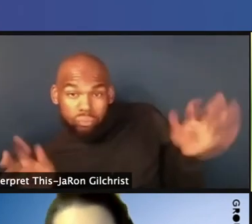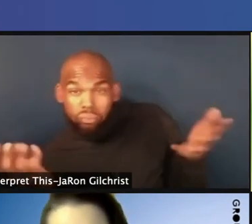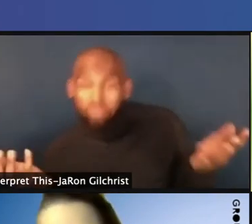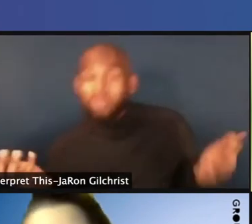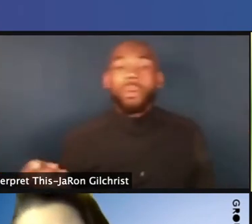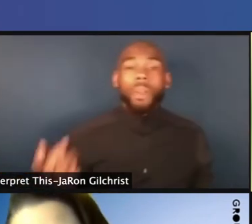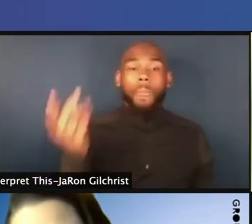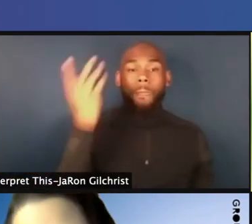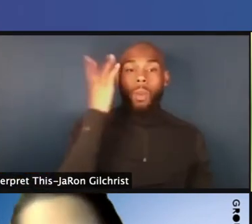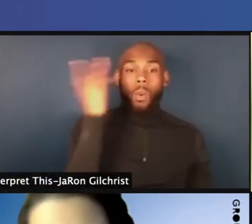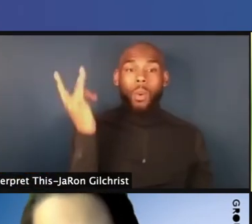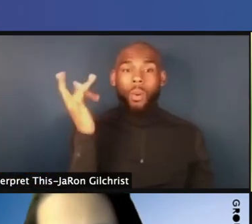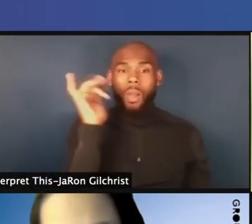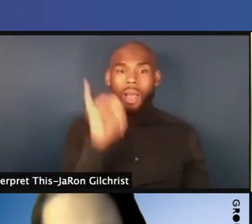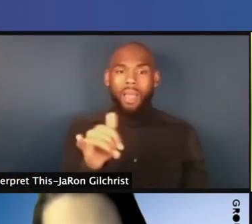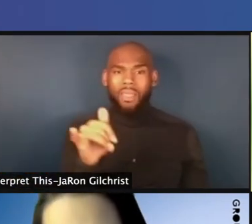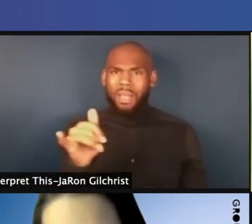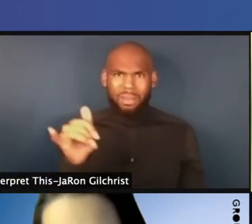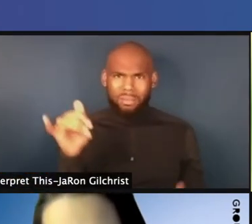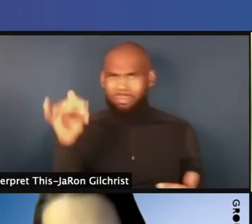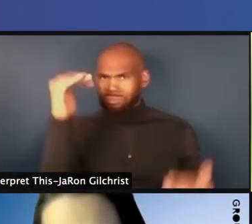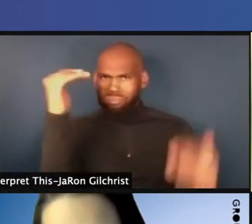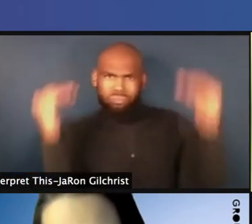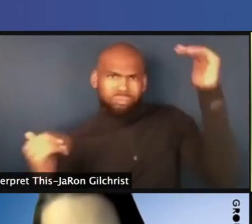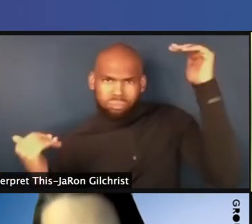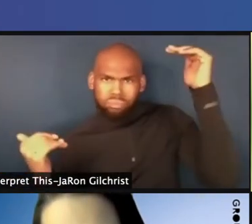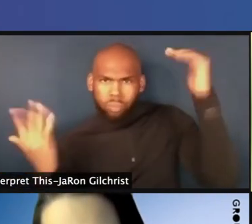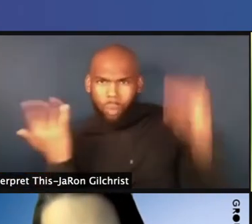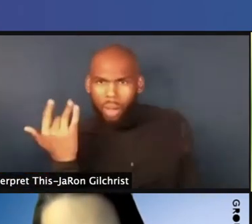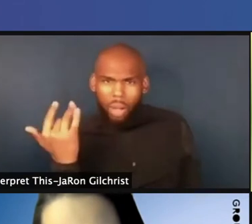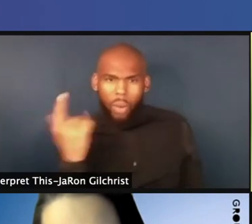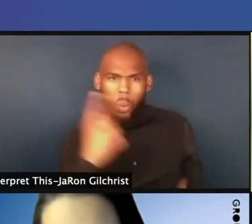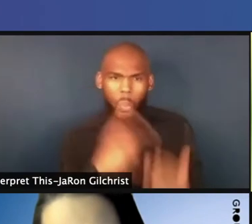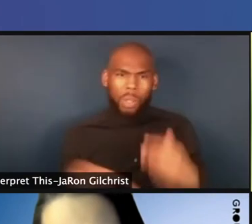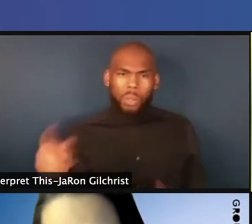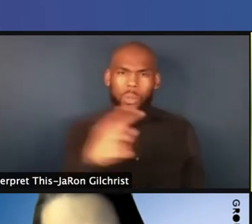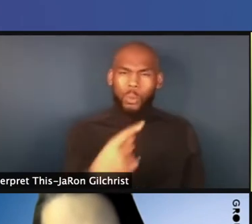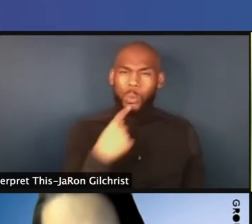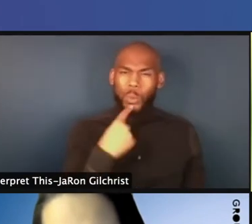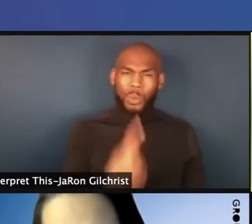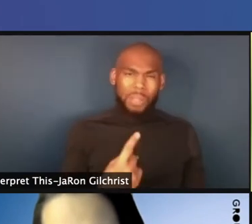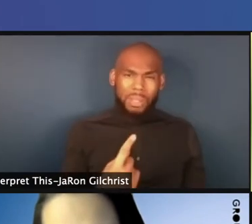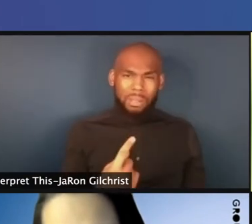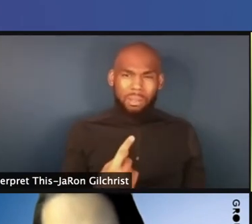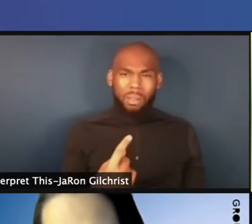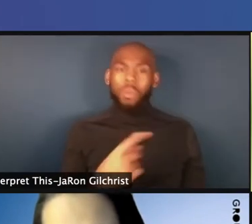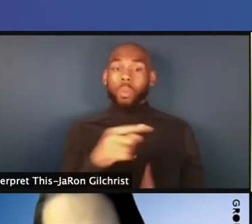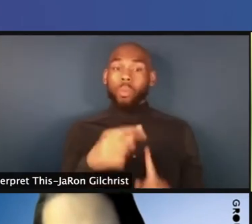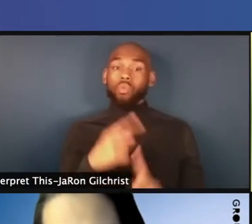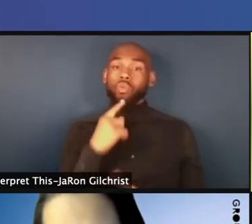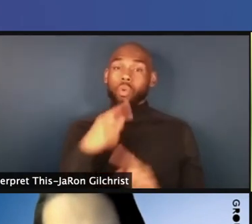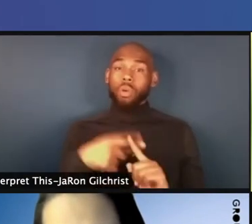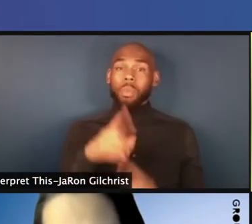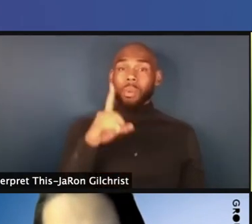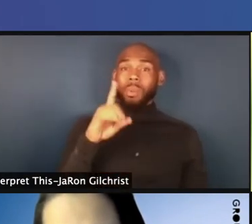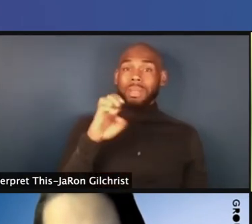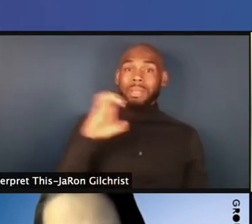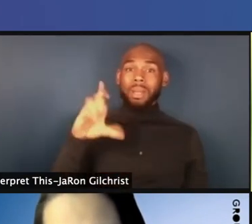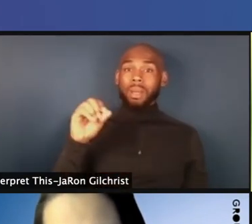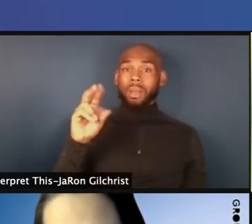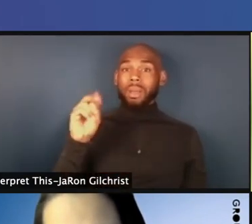Why is there that discrepancy? You know, what are you saying when you're talking about decolonizing your